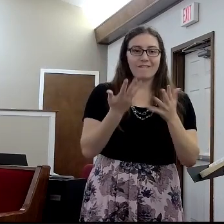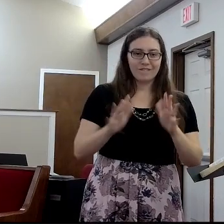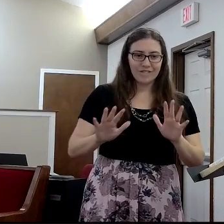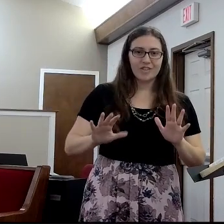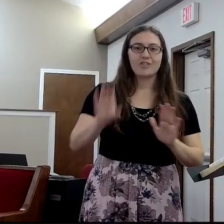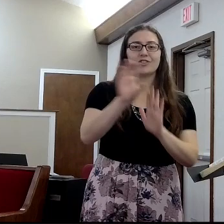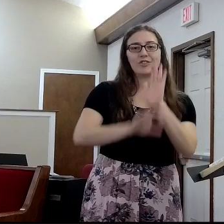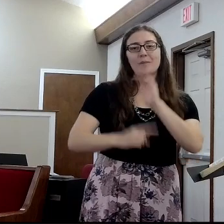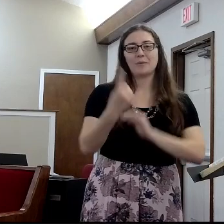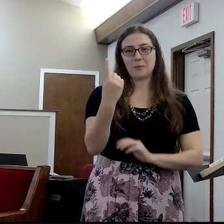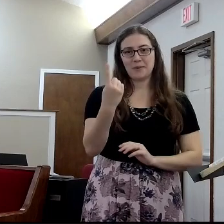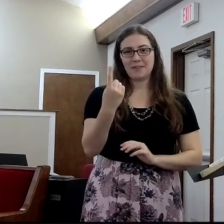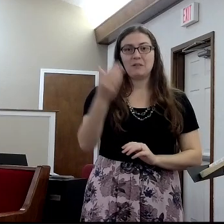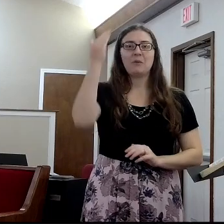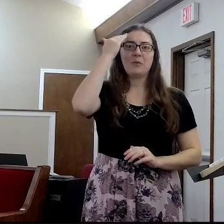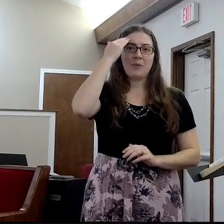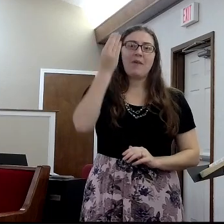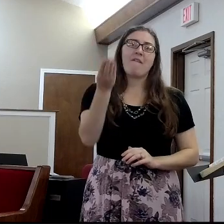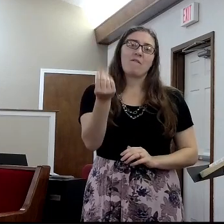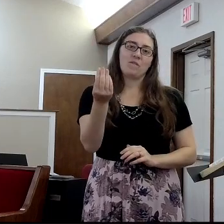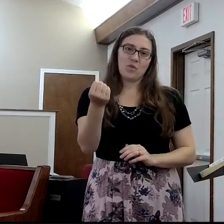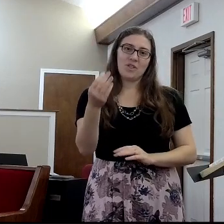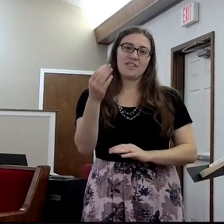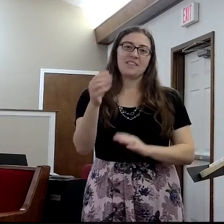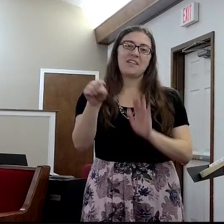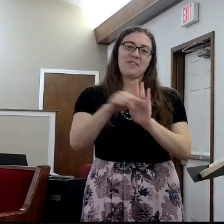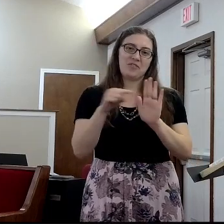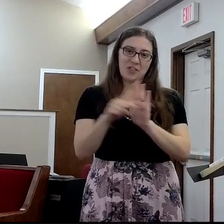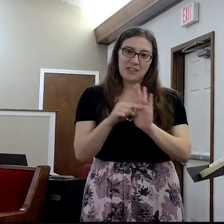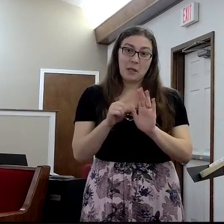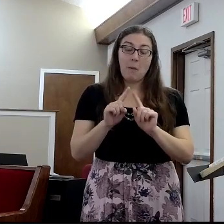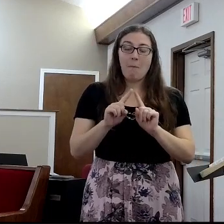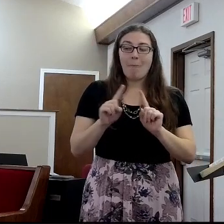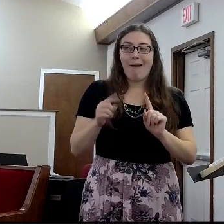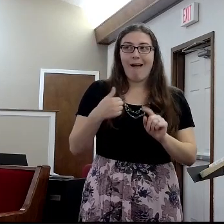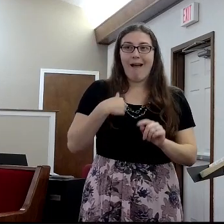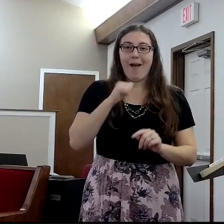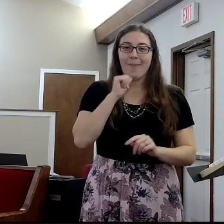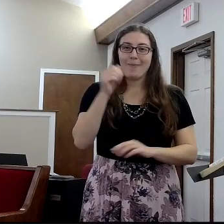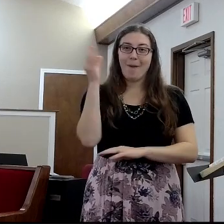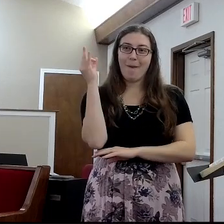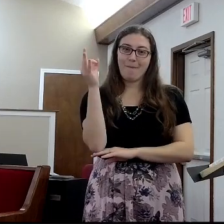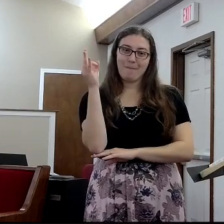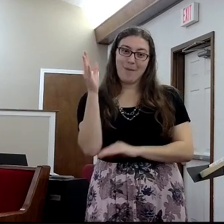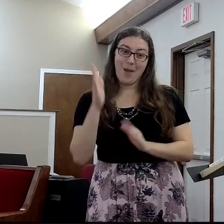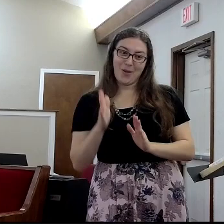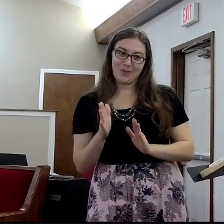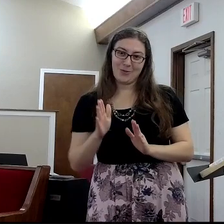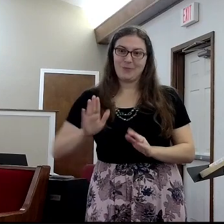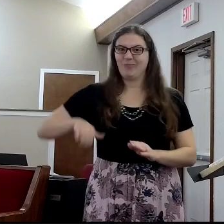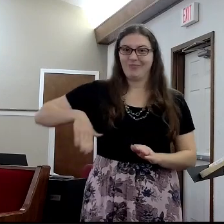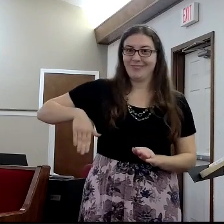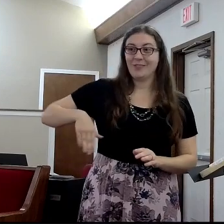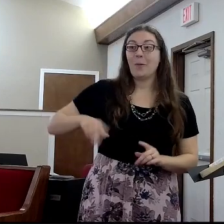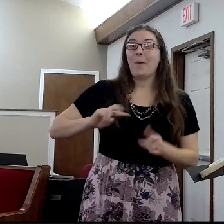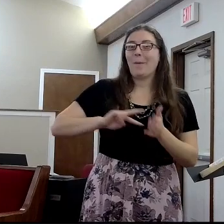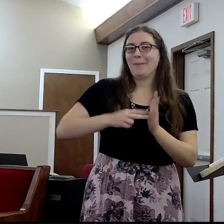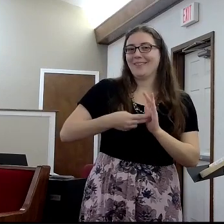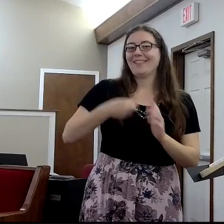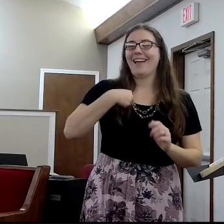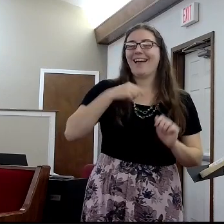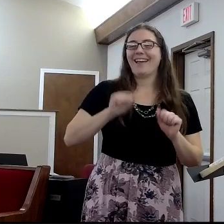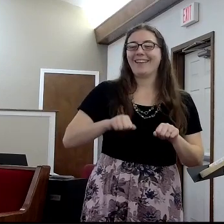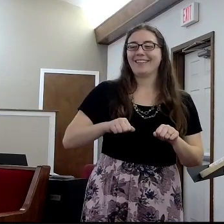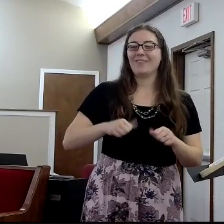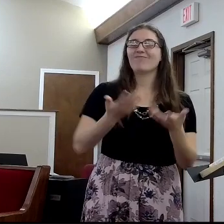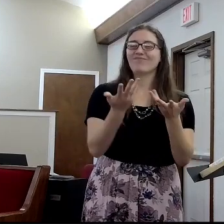the last bit of chapter 1. So I know that's 14 verses, but I'm not a pastor yet, so that means that we probably should be able